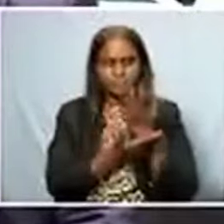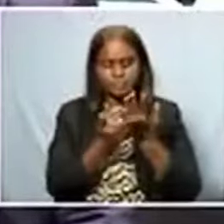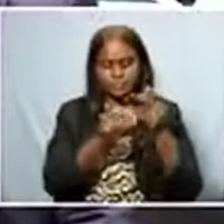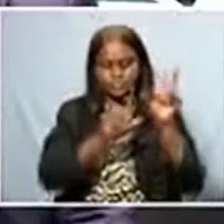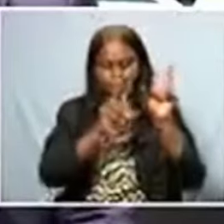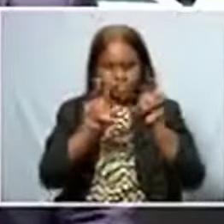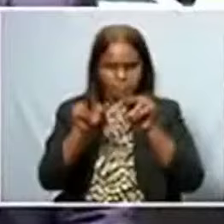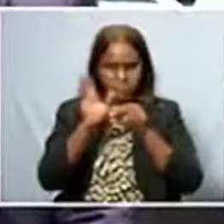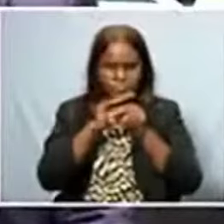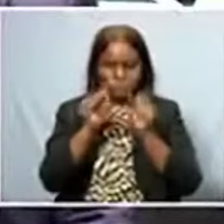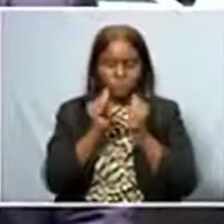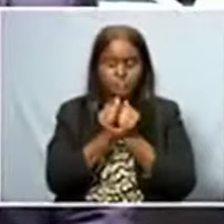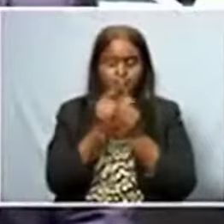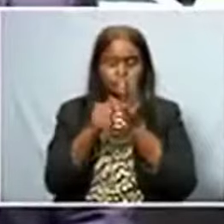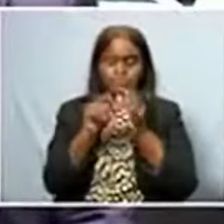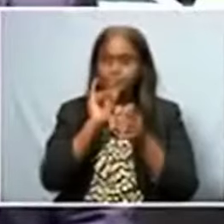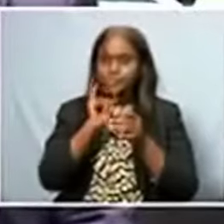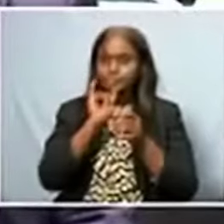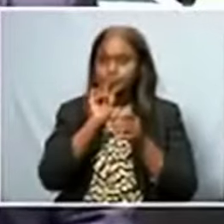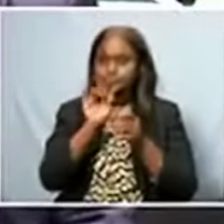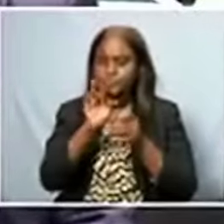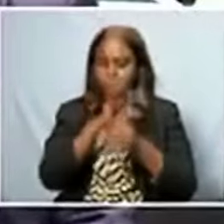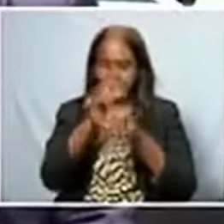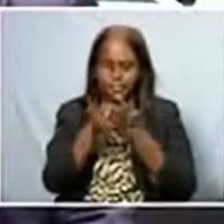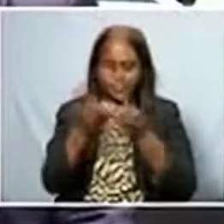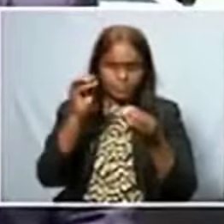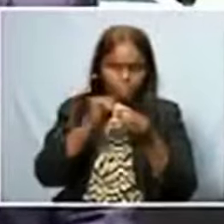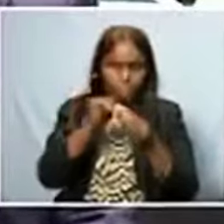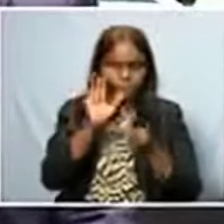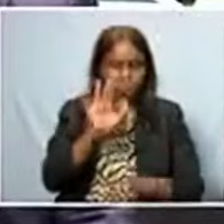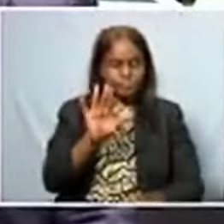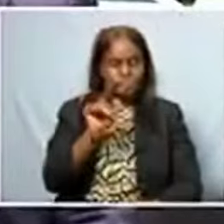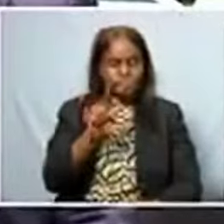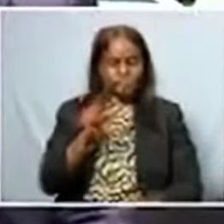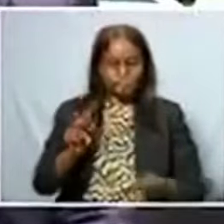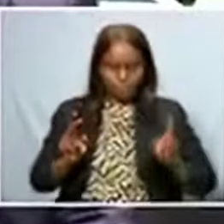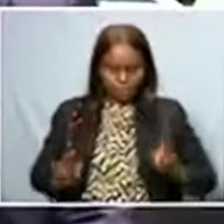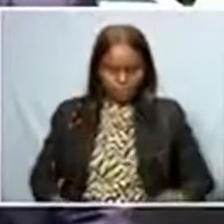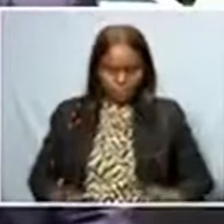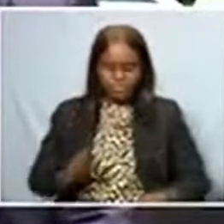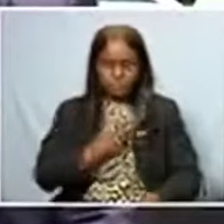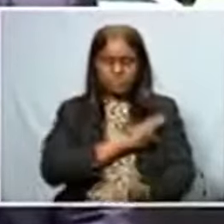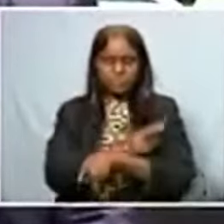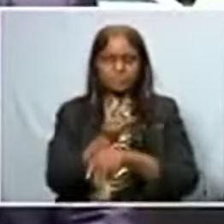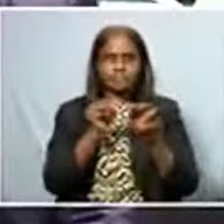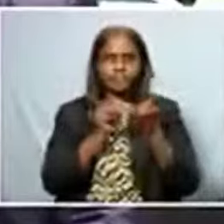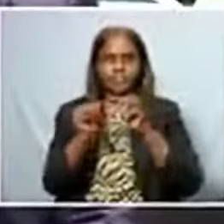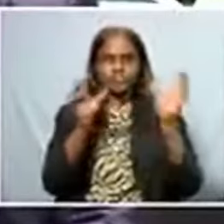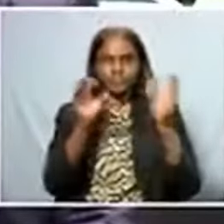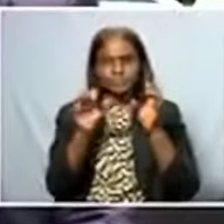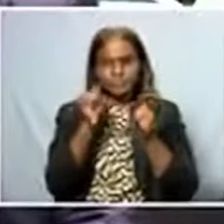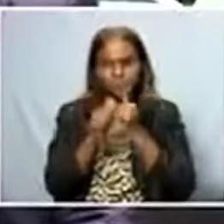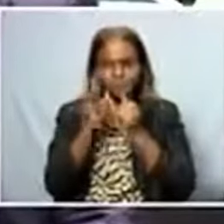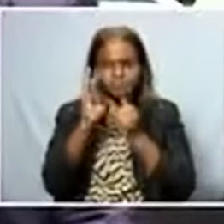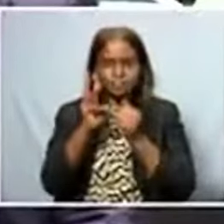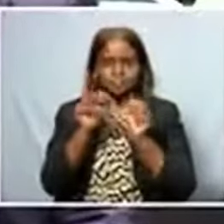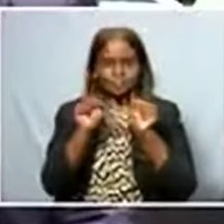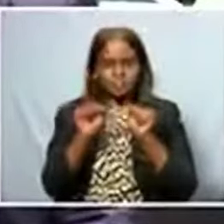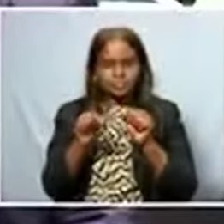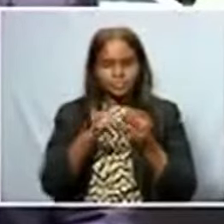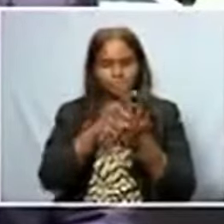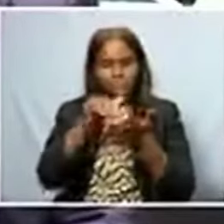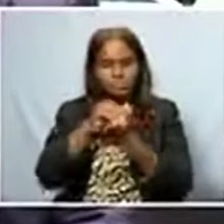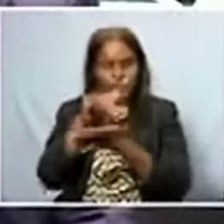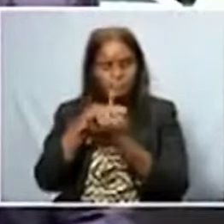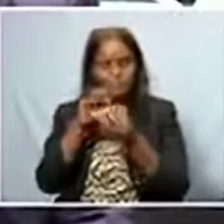supervision, and indeed this complemented by the human resource management committees also that have been